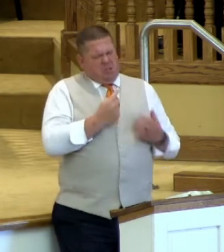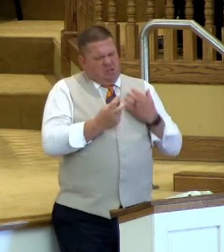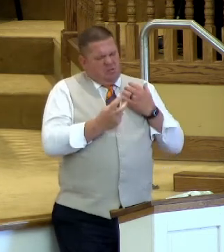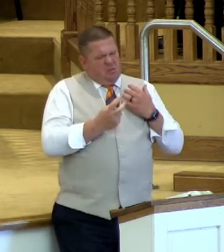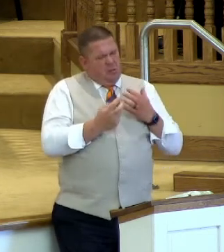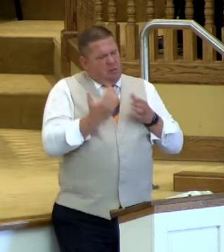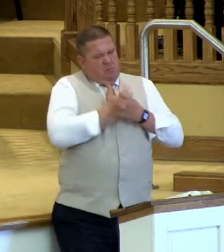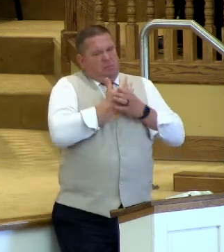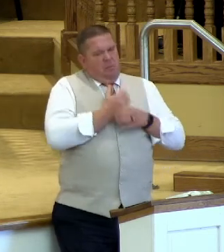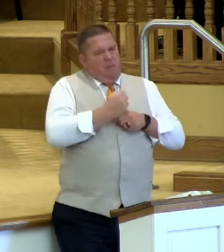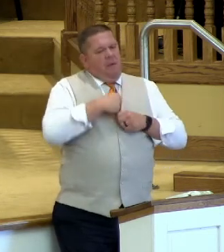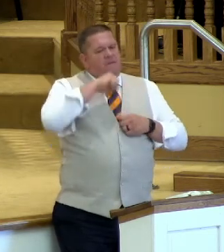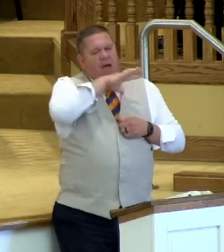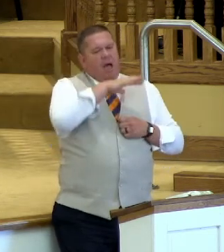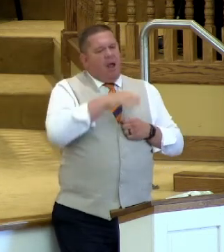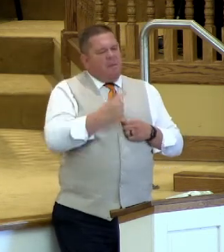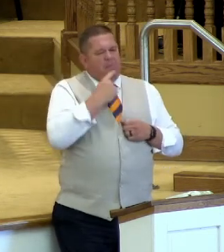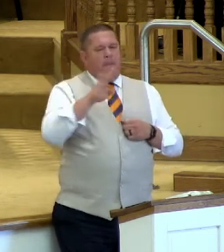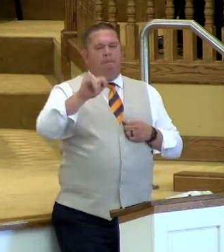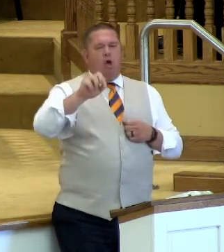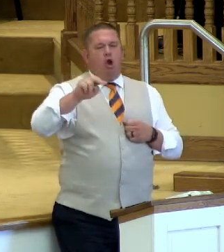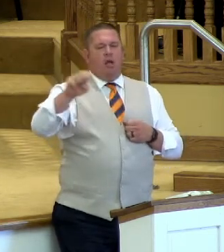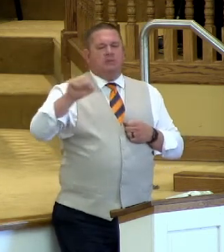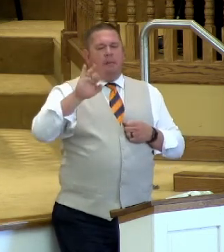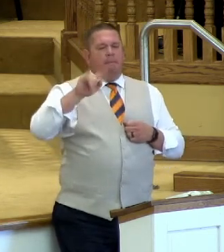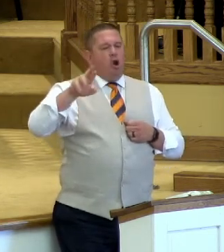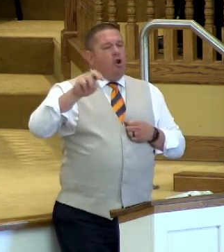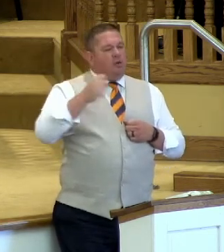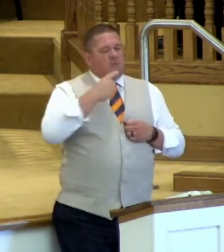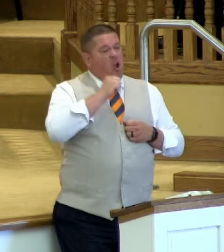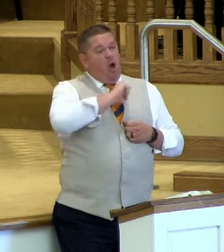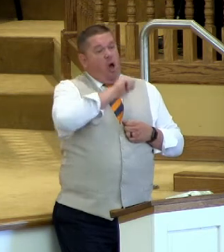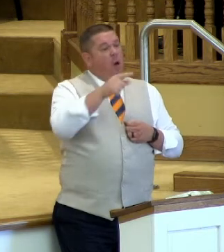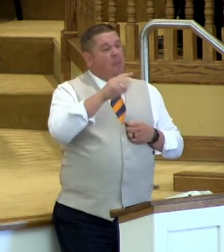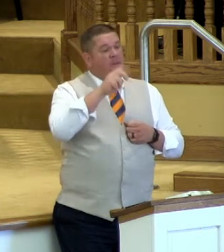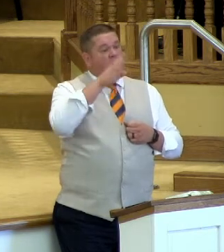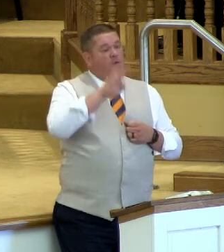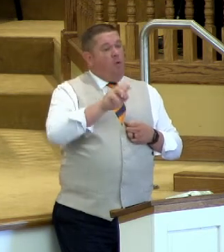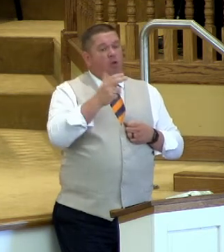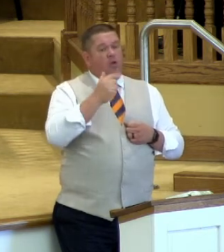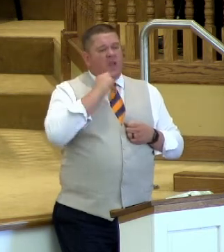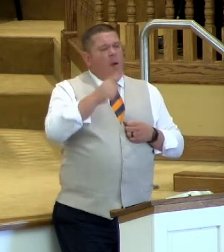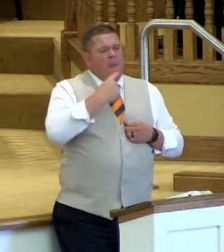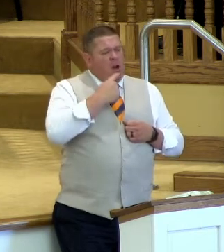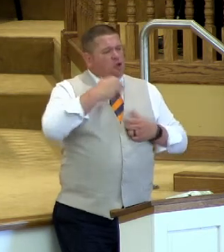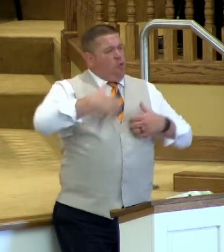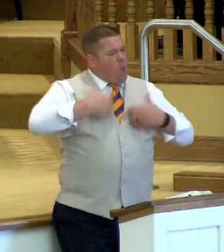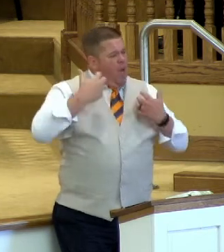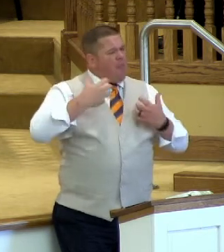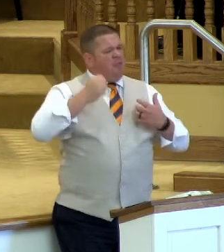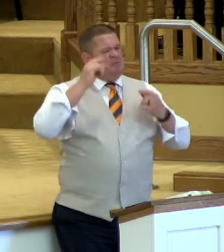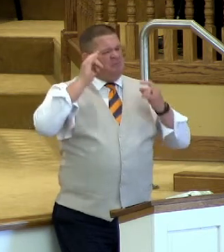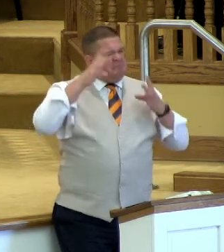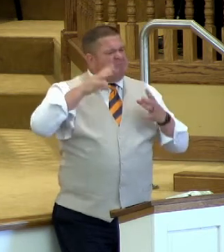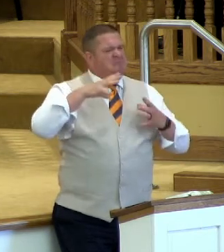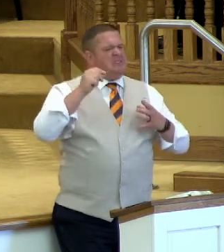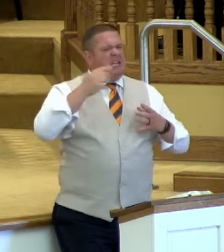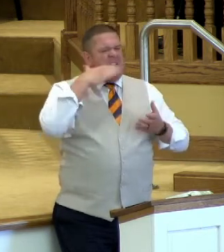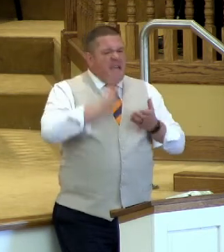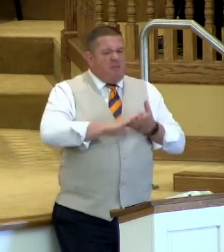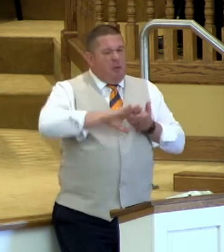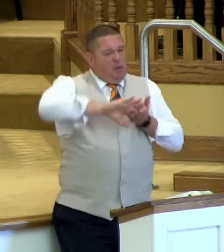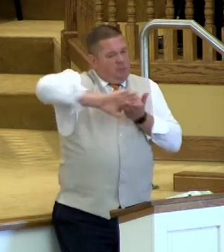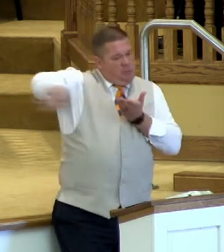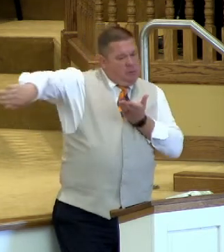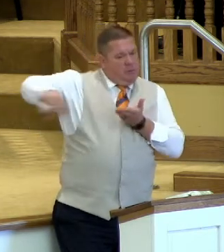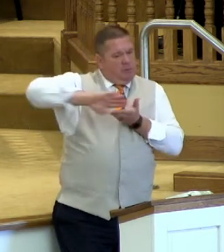thereby many be defiled. Ephesians 4:31, it says, let all bitterness and wrath and anger and clamor and evil speaking be put away